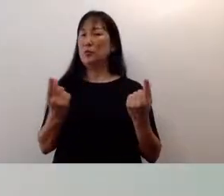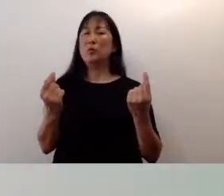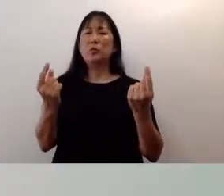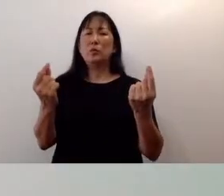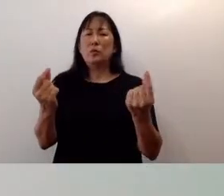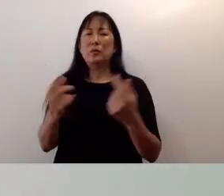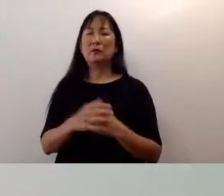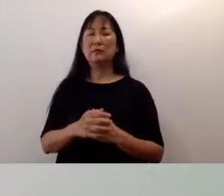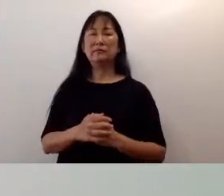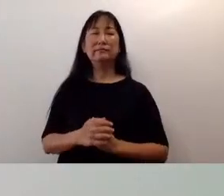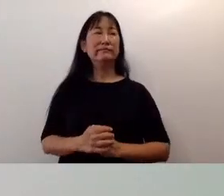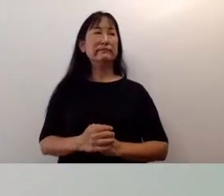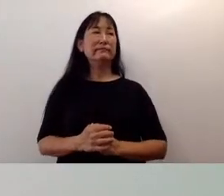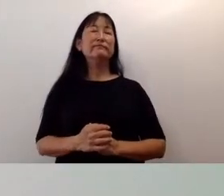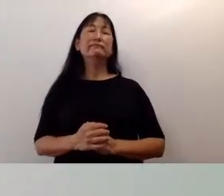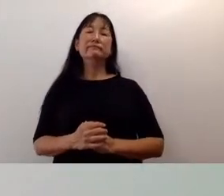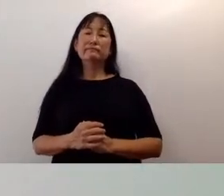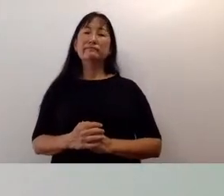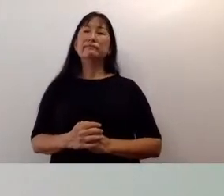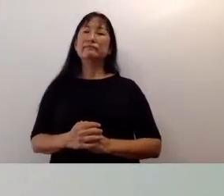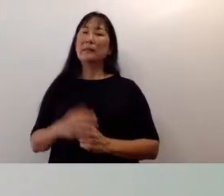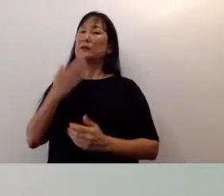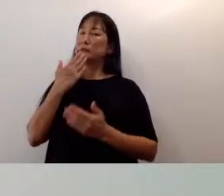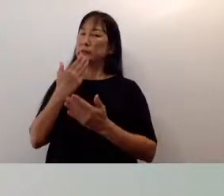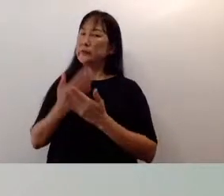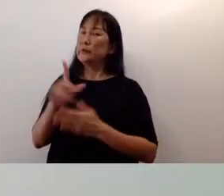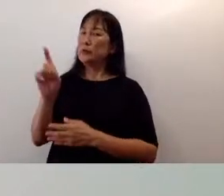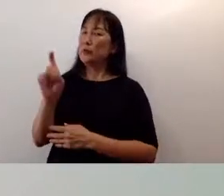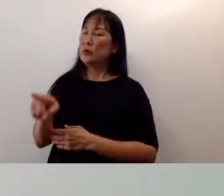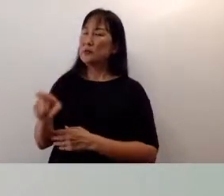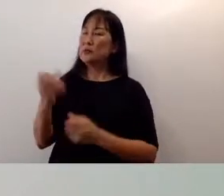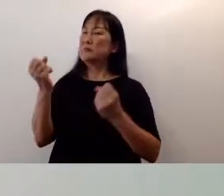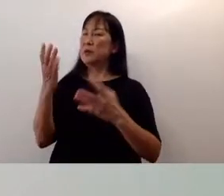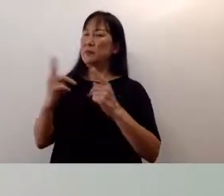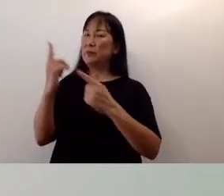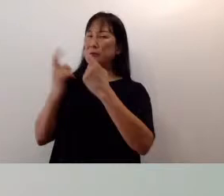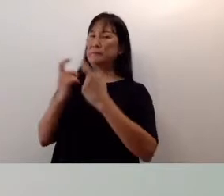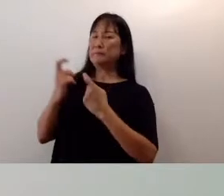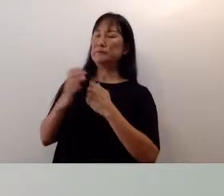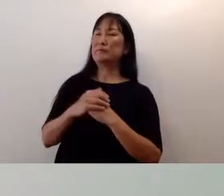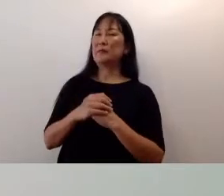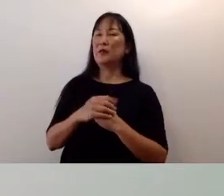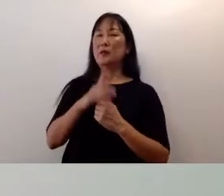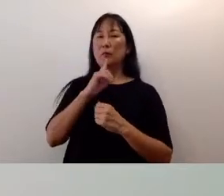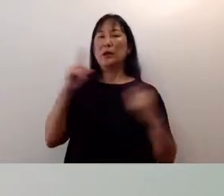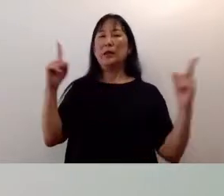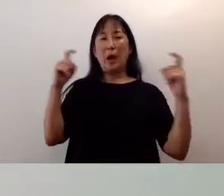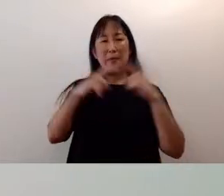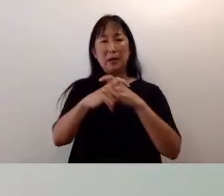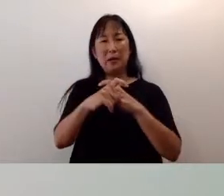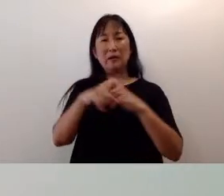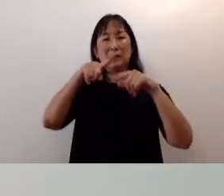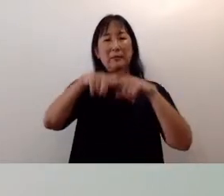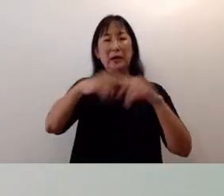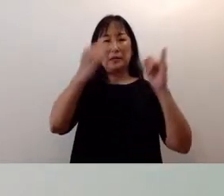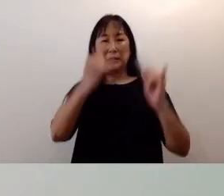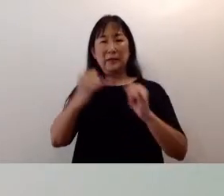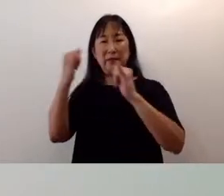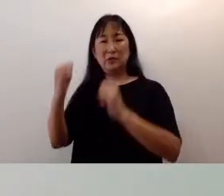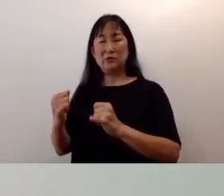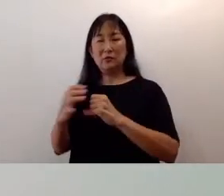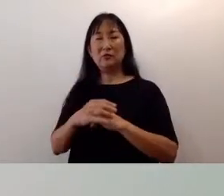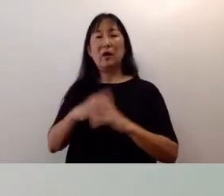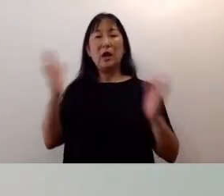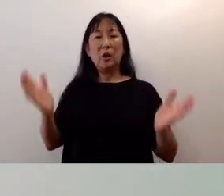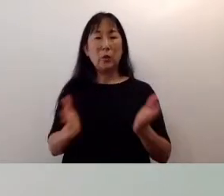That's a good question. And we've been getting a lot of questions in that vein. It's really complex and it really depends on the individual. So I